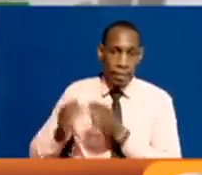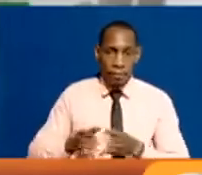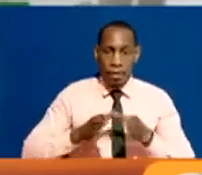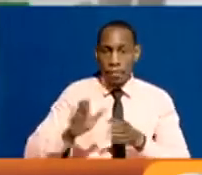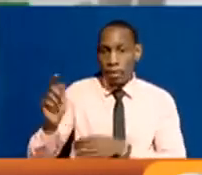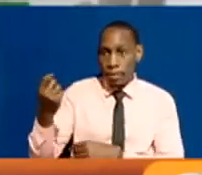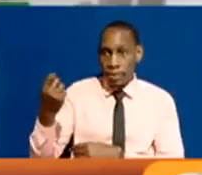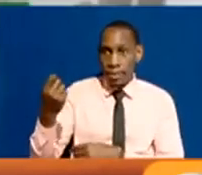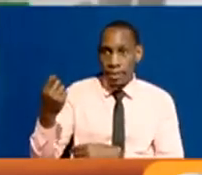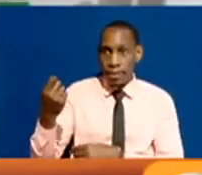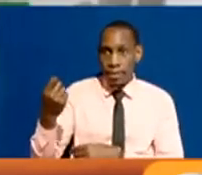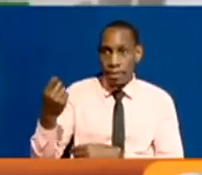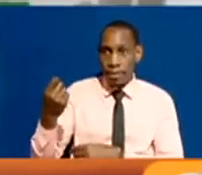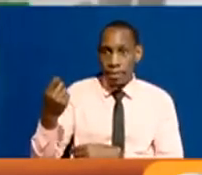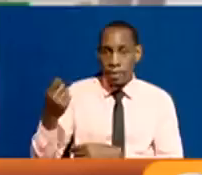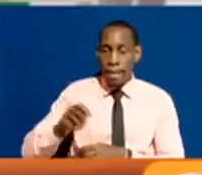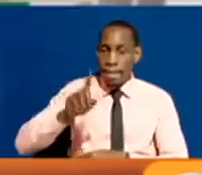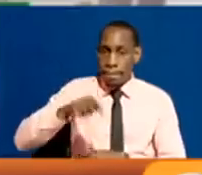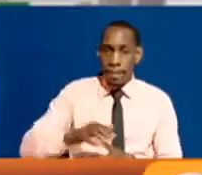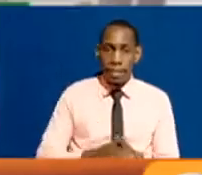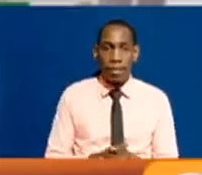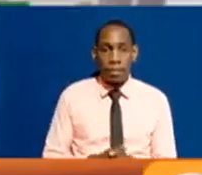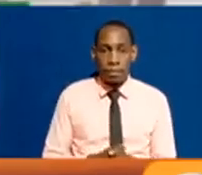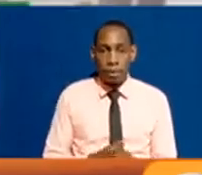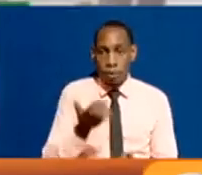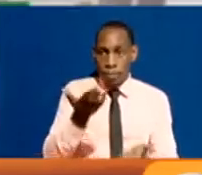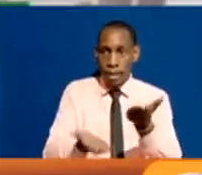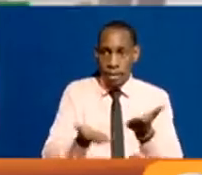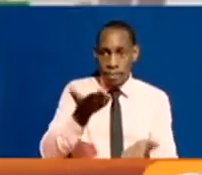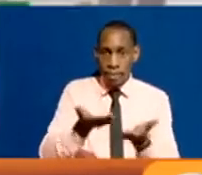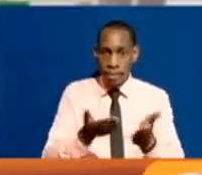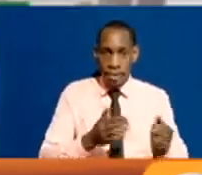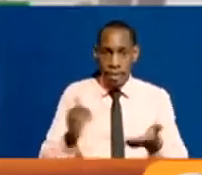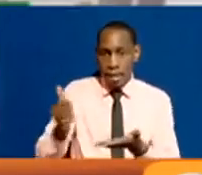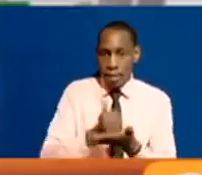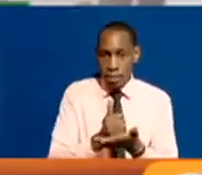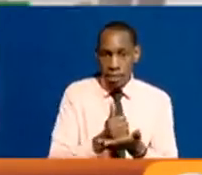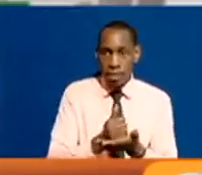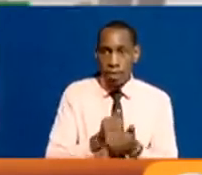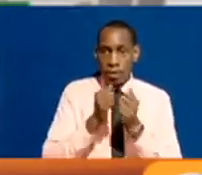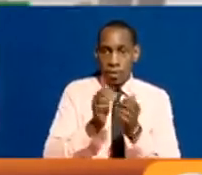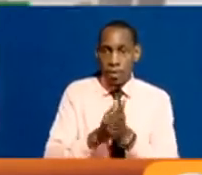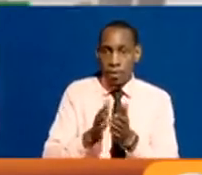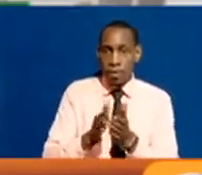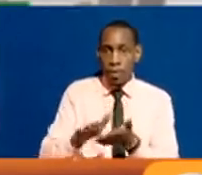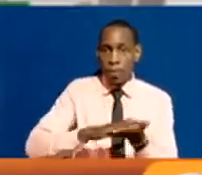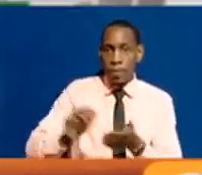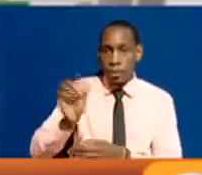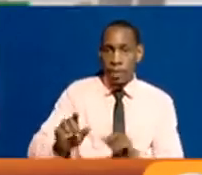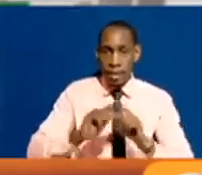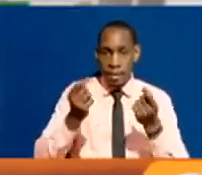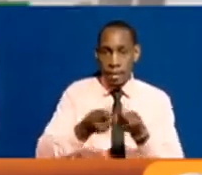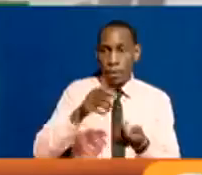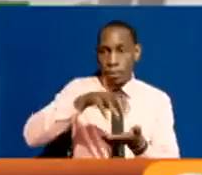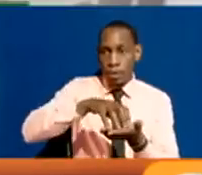the president into a compulsory duty of balancing his appointments along regional and ethnic